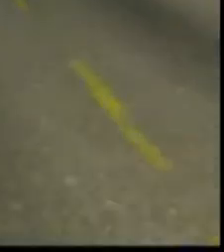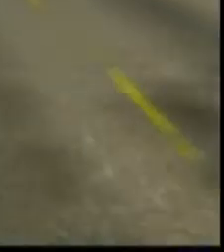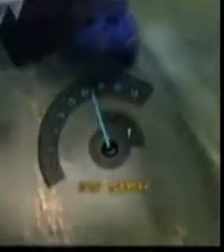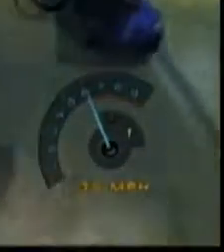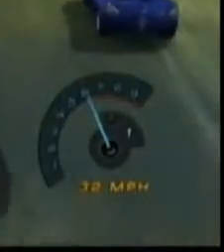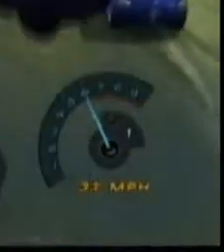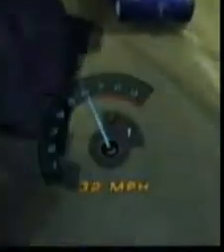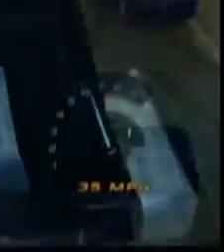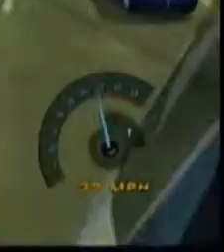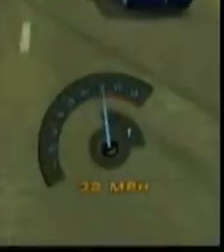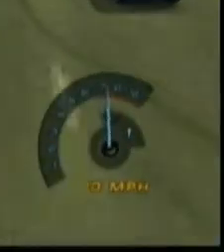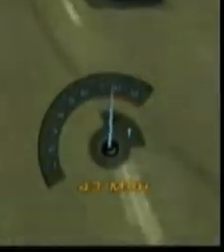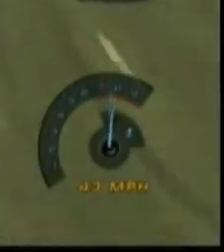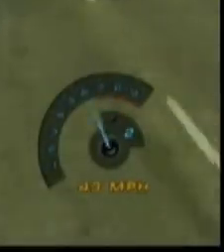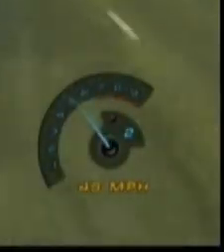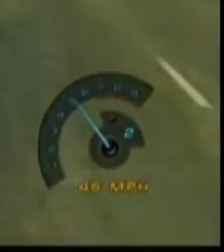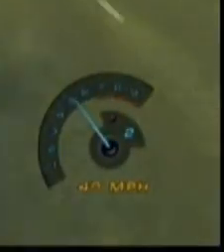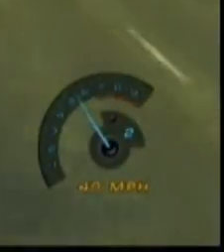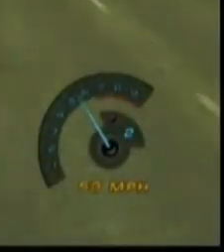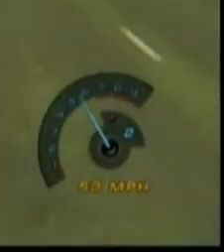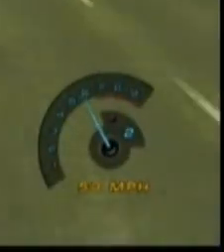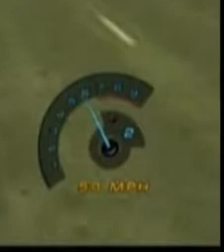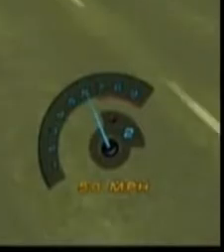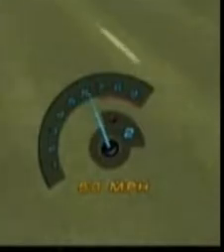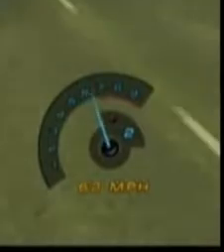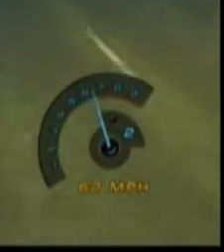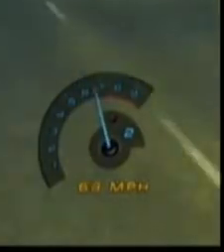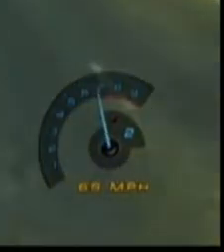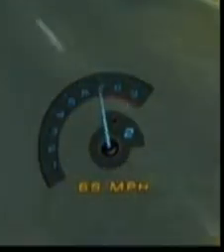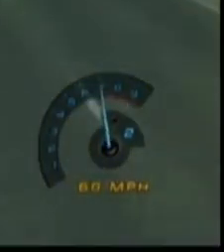to outrun the law or racing other cars. You just are.